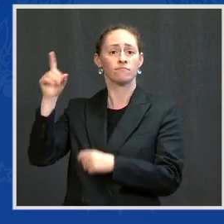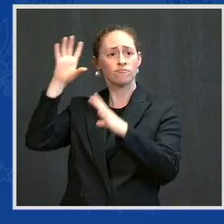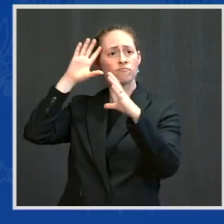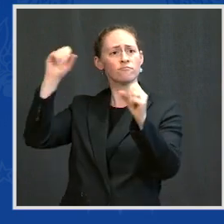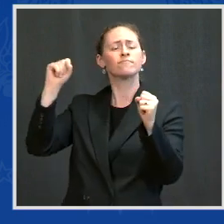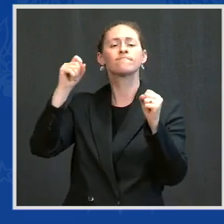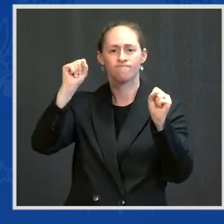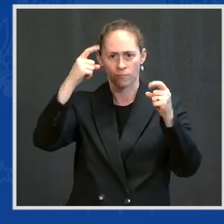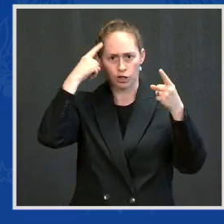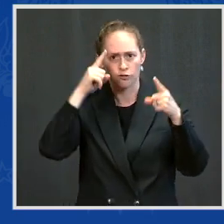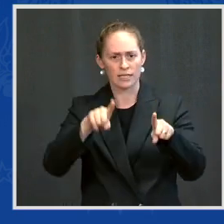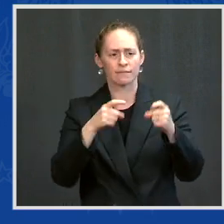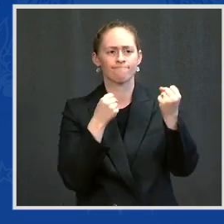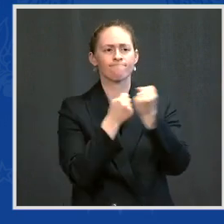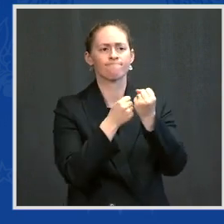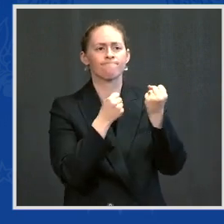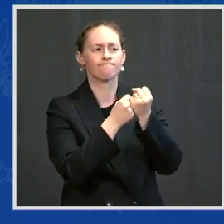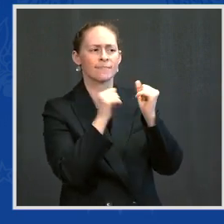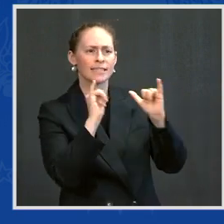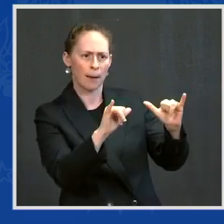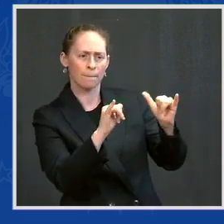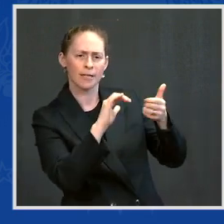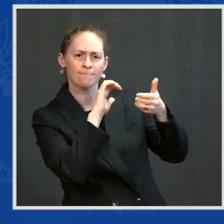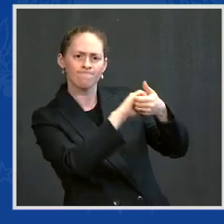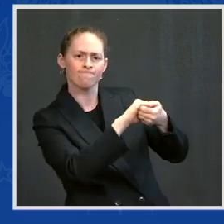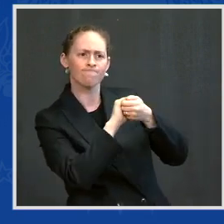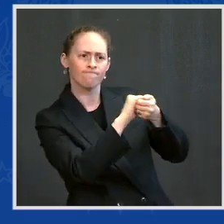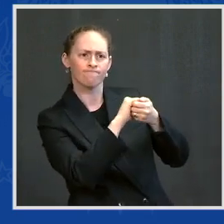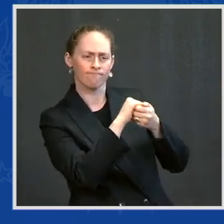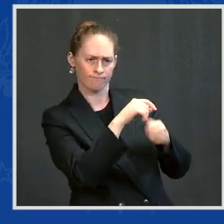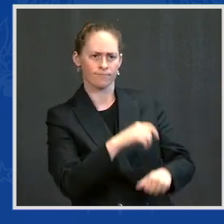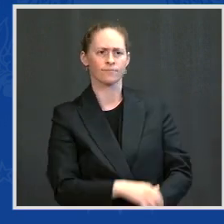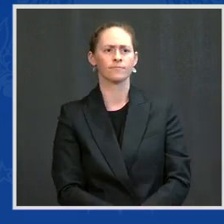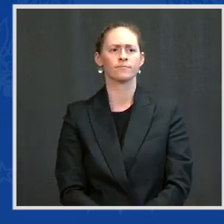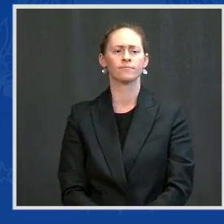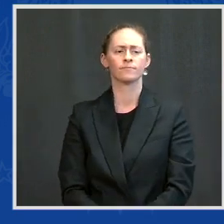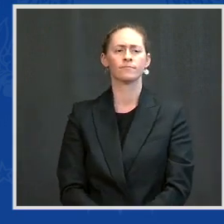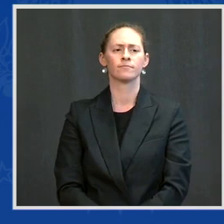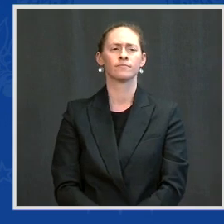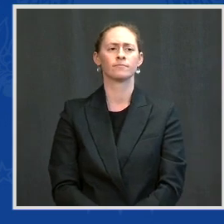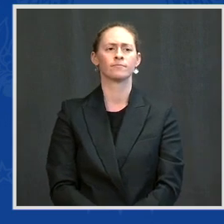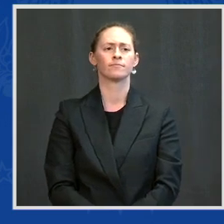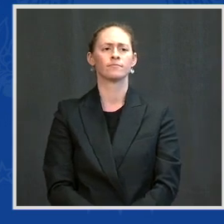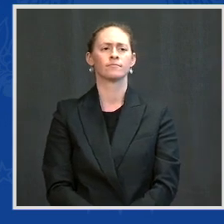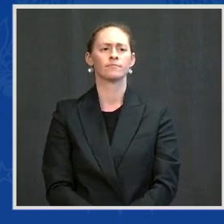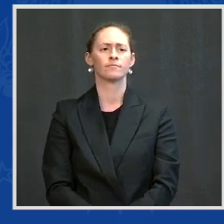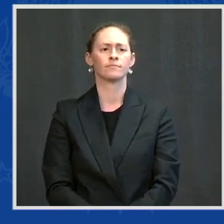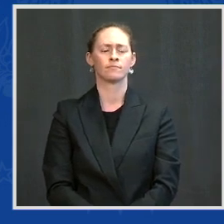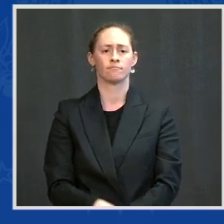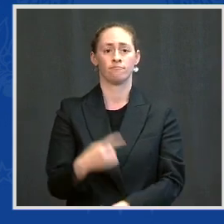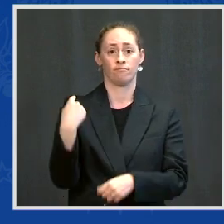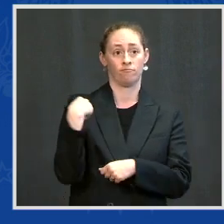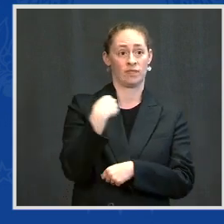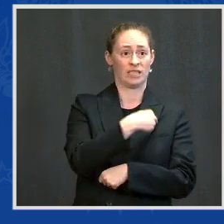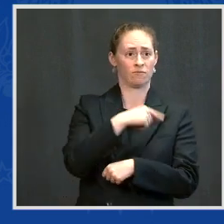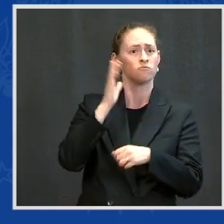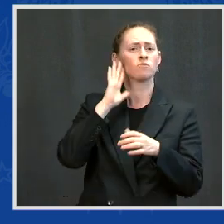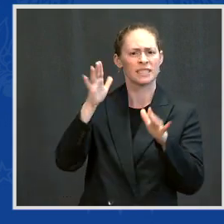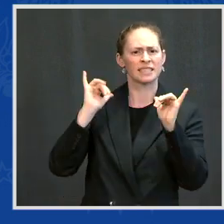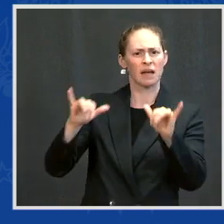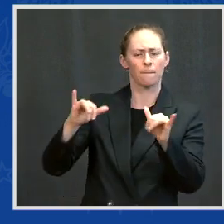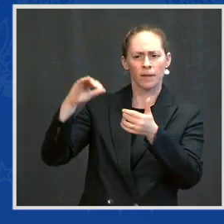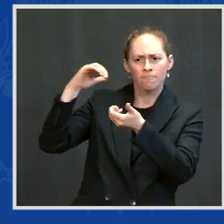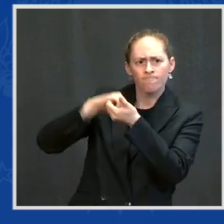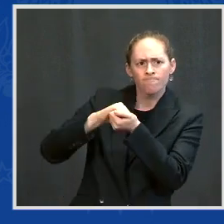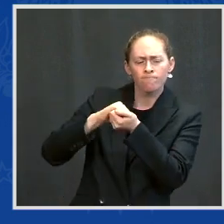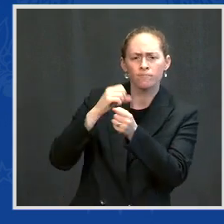Under close cooperation with the U.S., we will work to facilitate progress in inter-Korean relations so as to achieve a virtuous cycle with